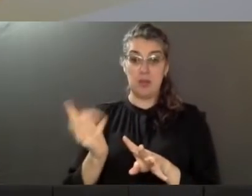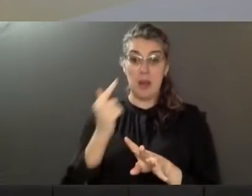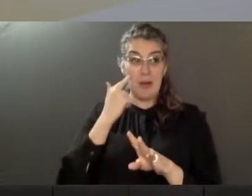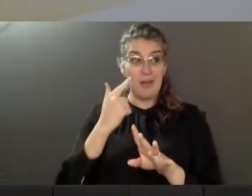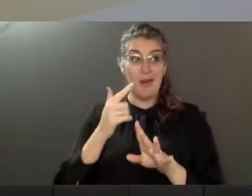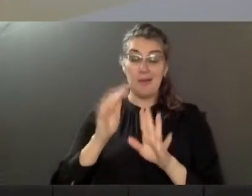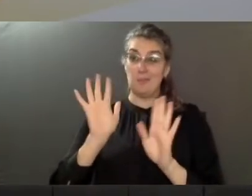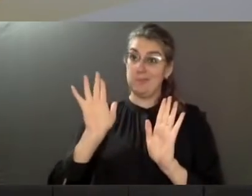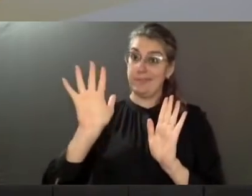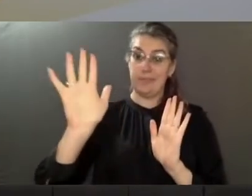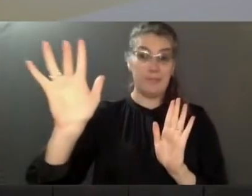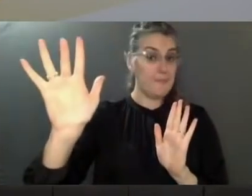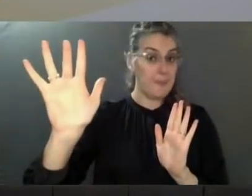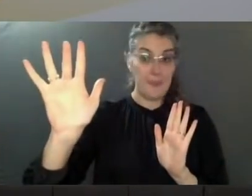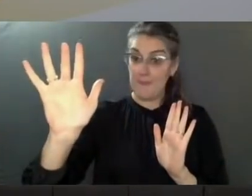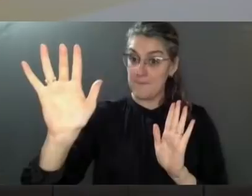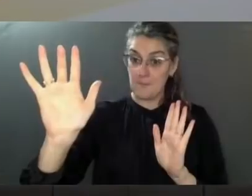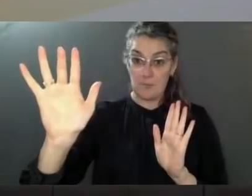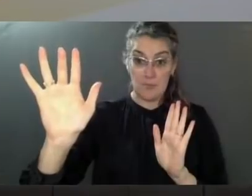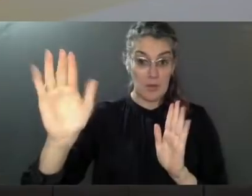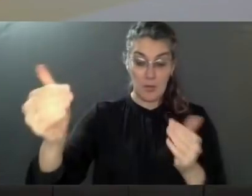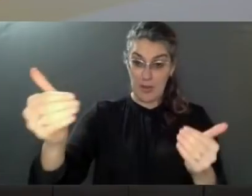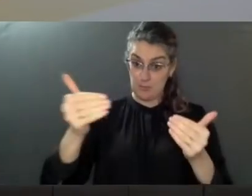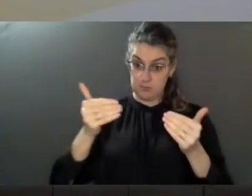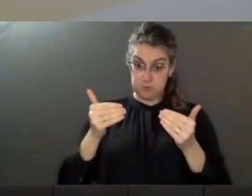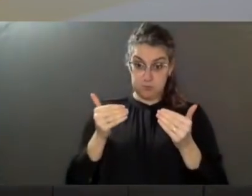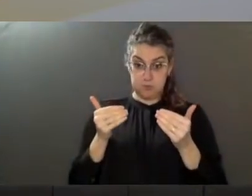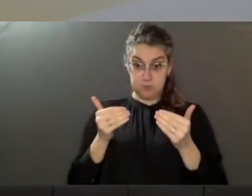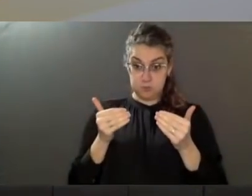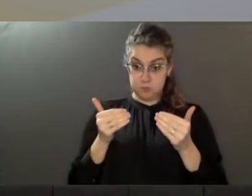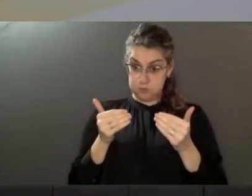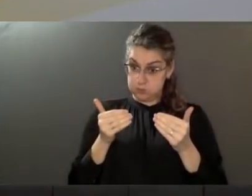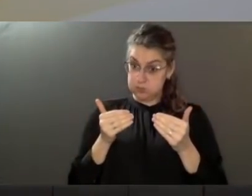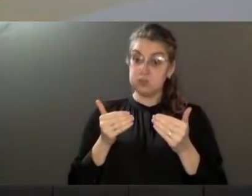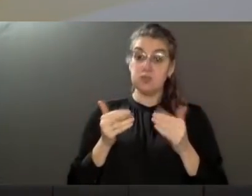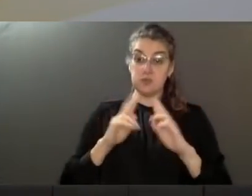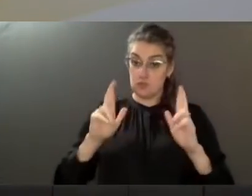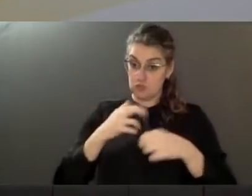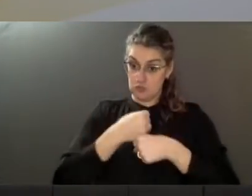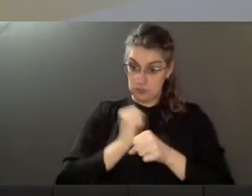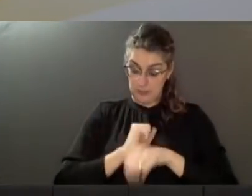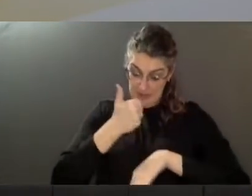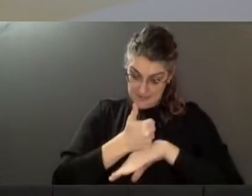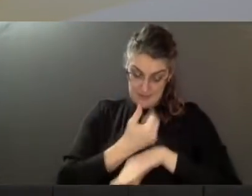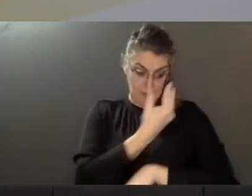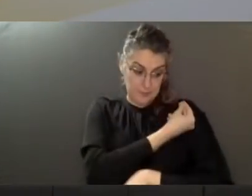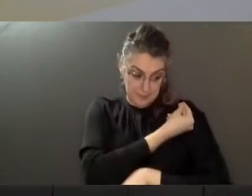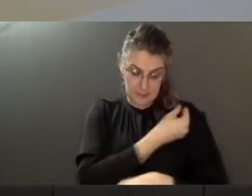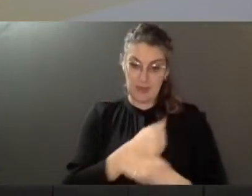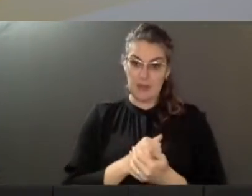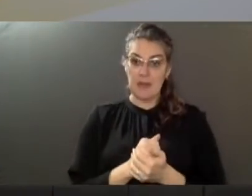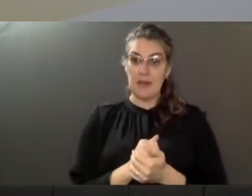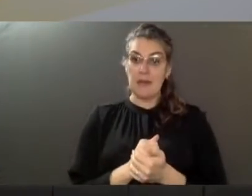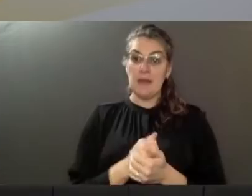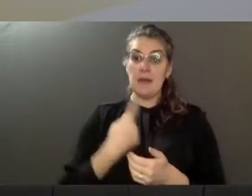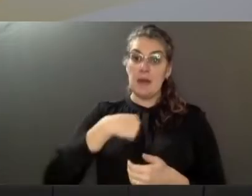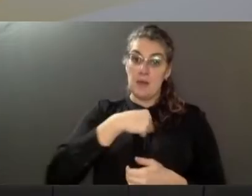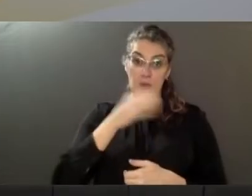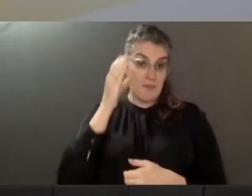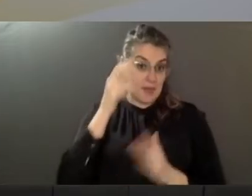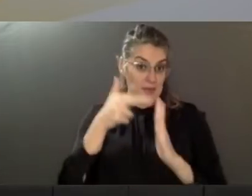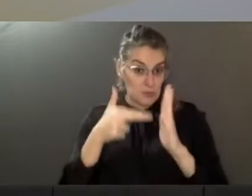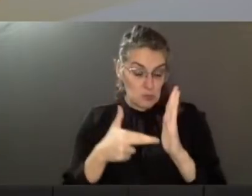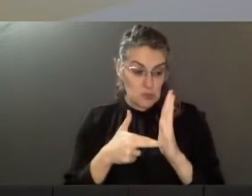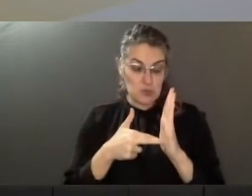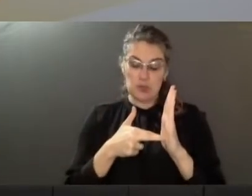be grateful to live in PEI, where to date we've been able to meet the challenges presented to us by COVID-19.